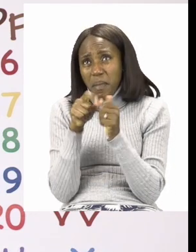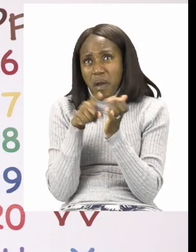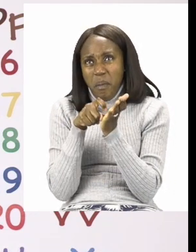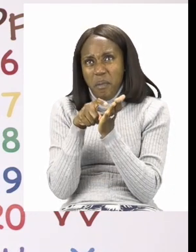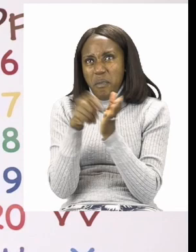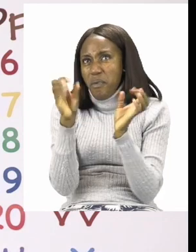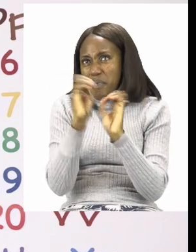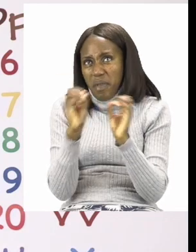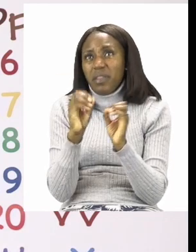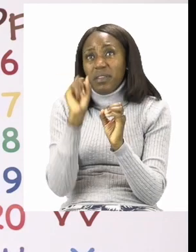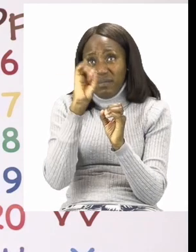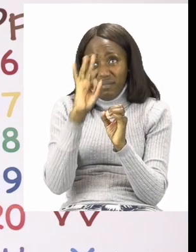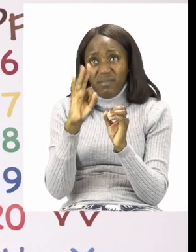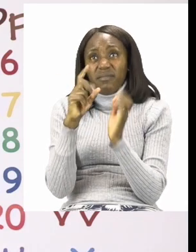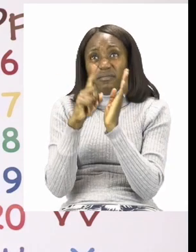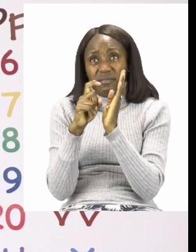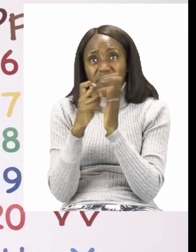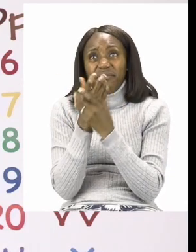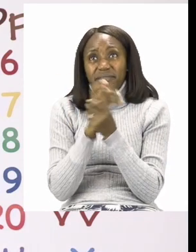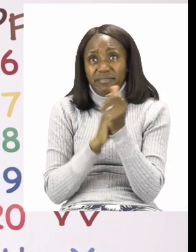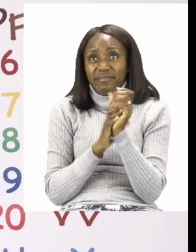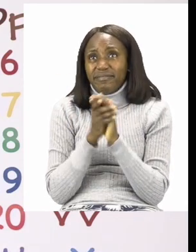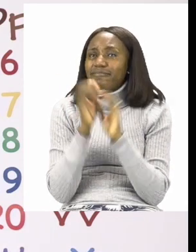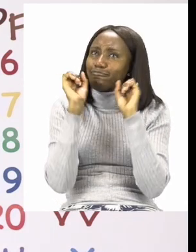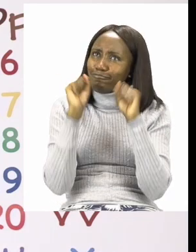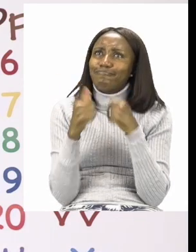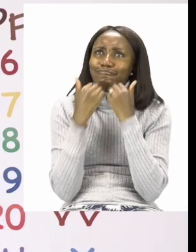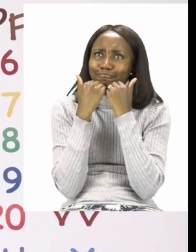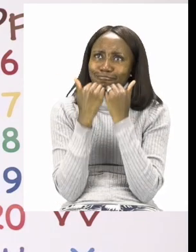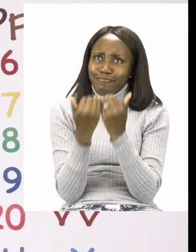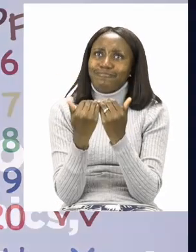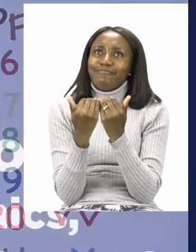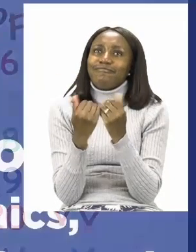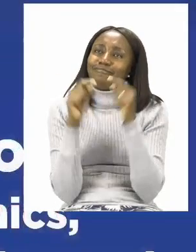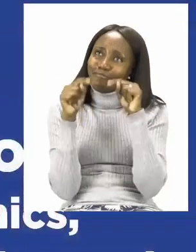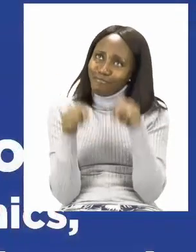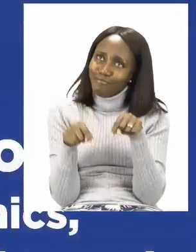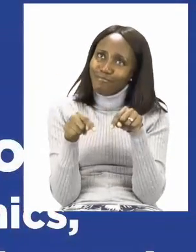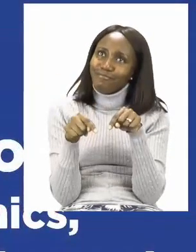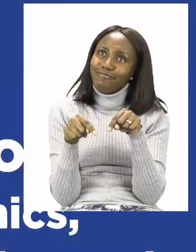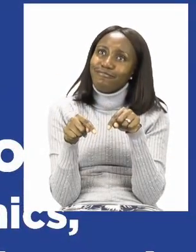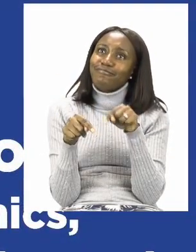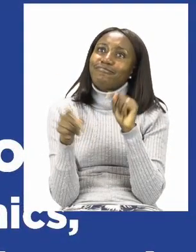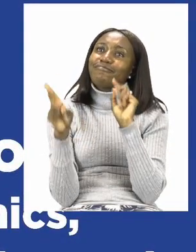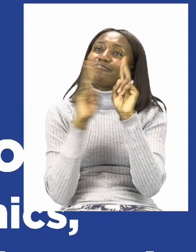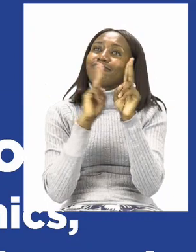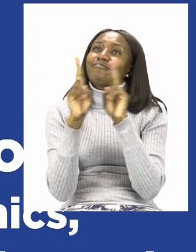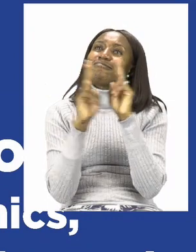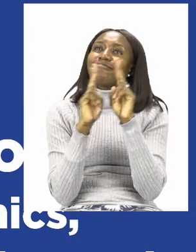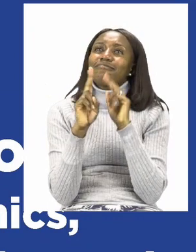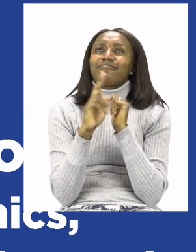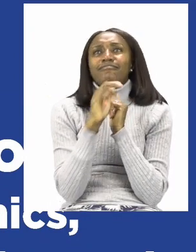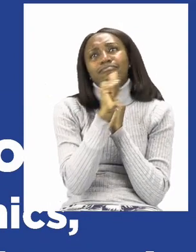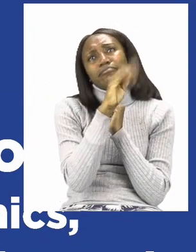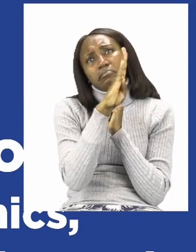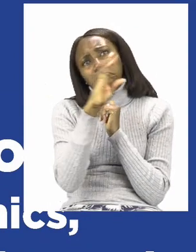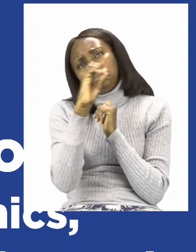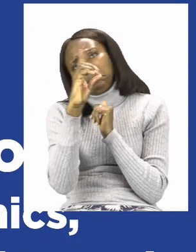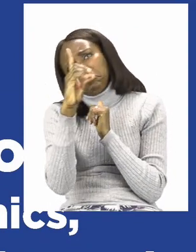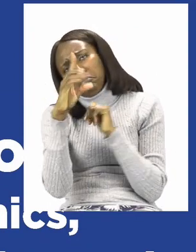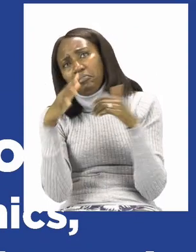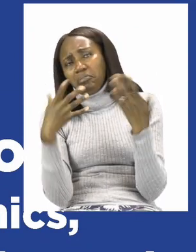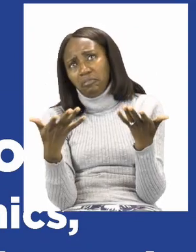don't forget to sanitize. Our lesson for the week will be about